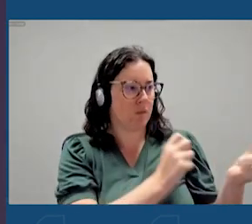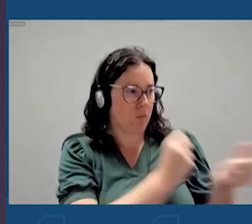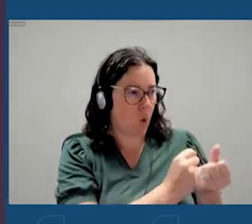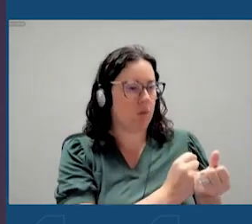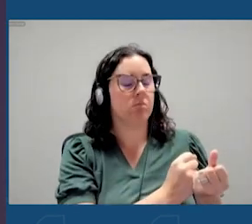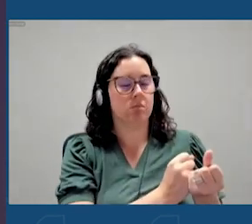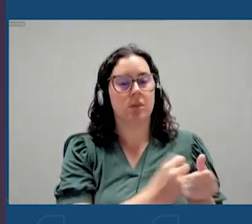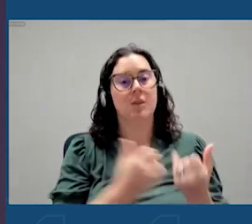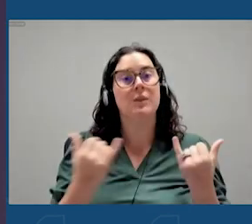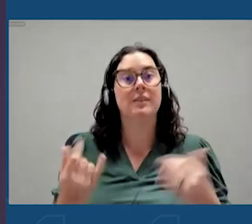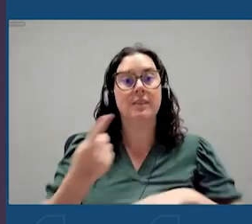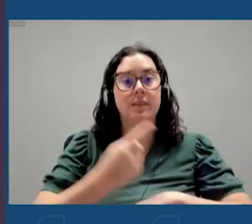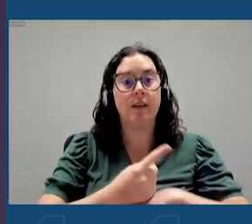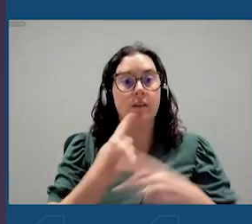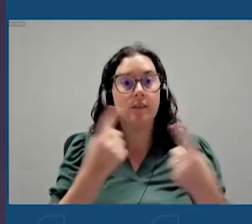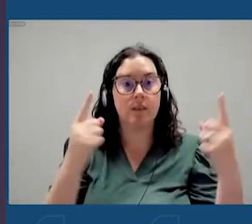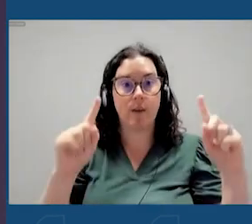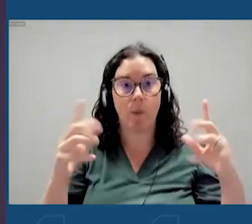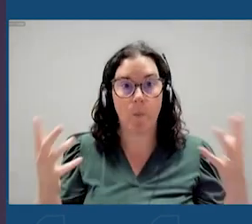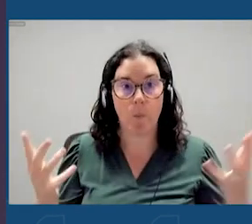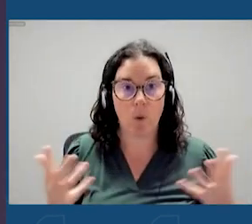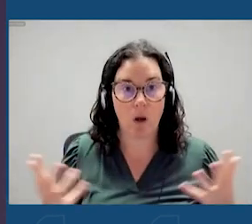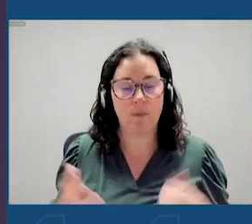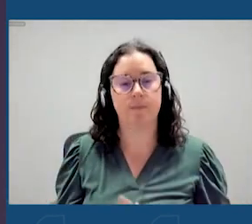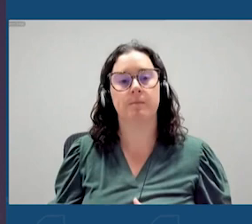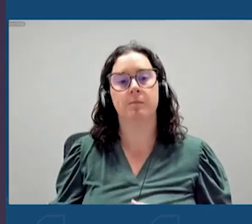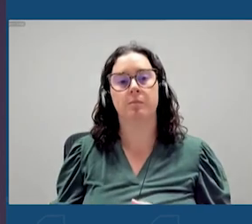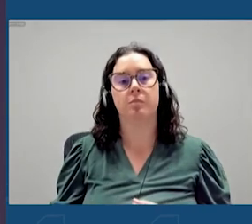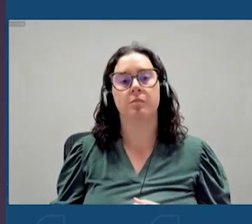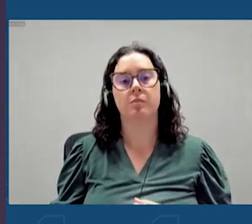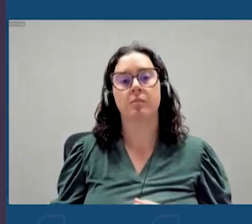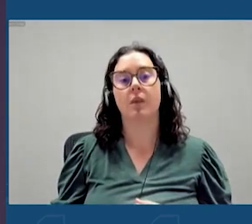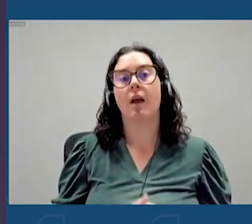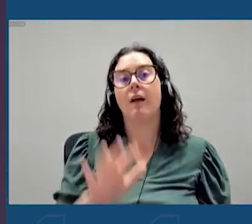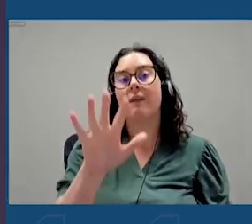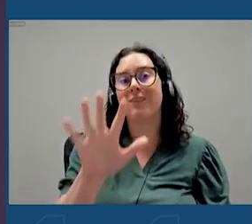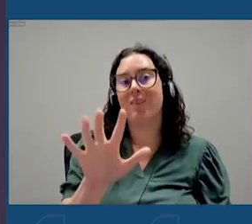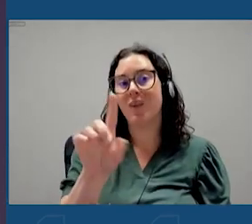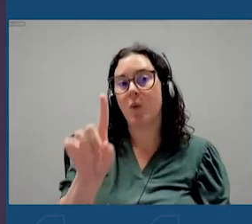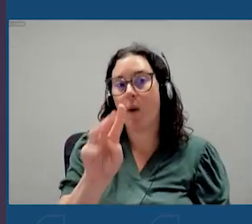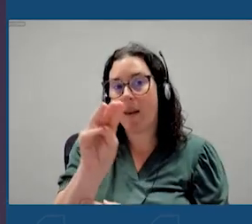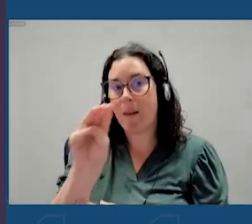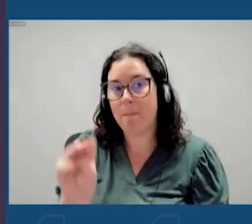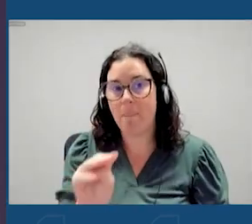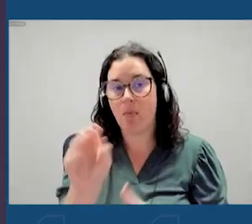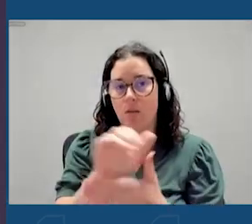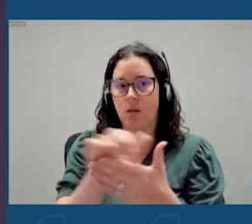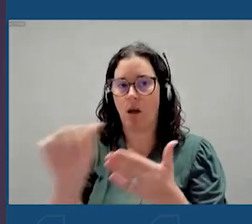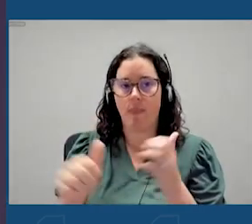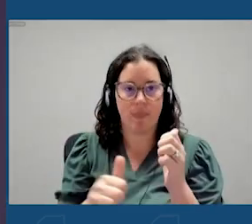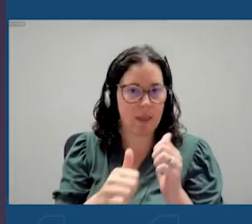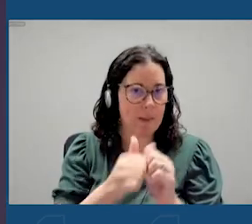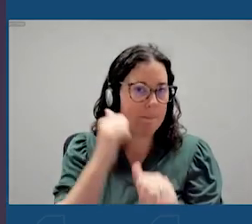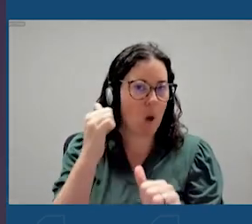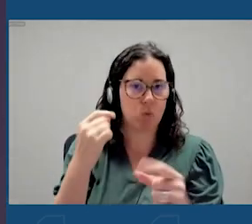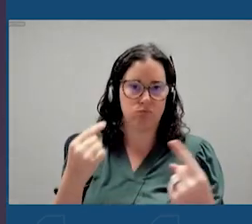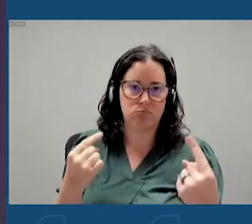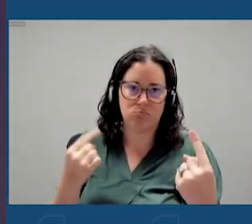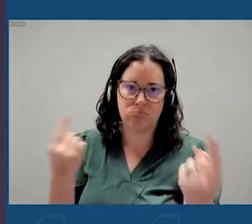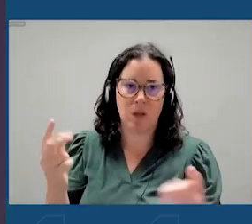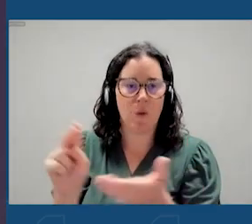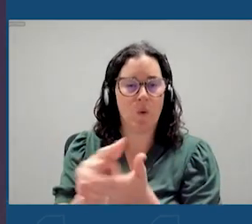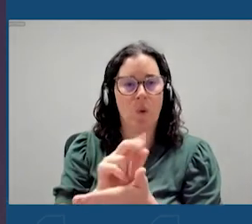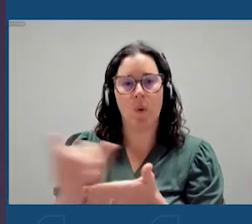announce over $51 million, the most ever in our state's history, dedicated